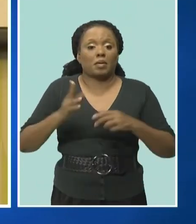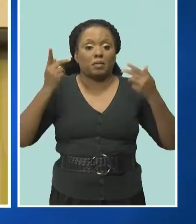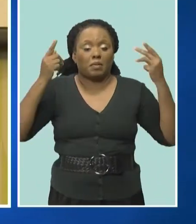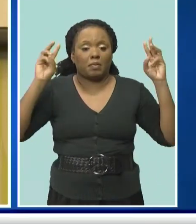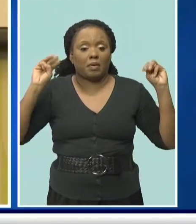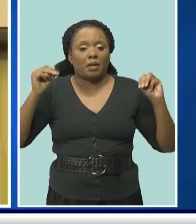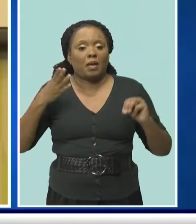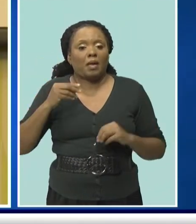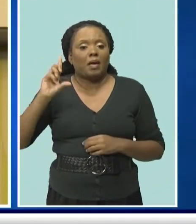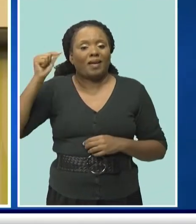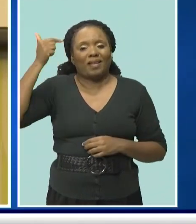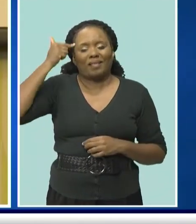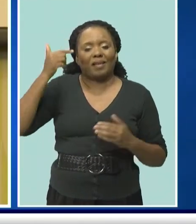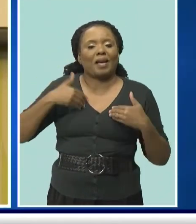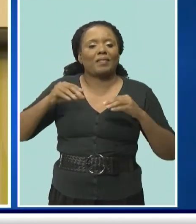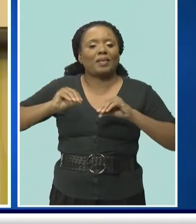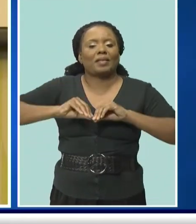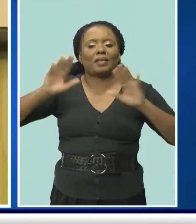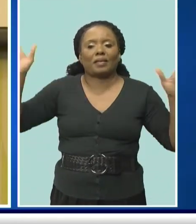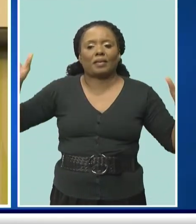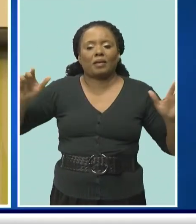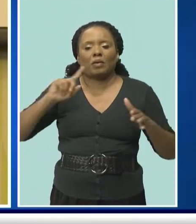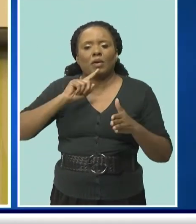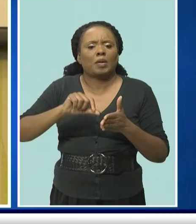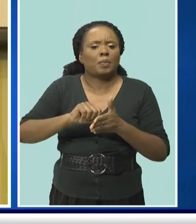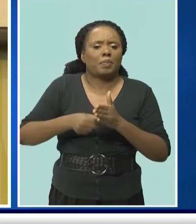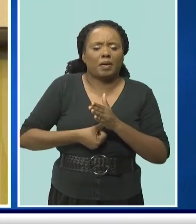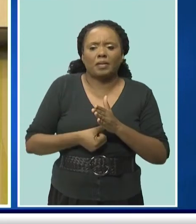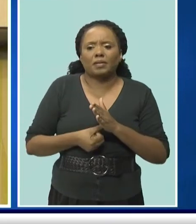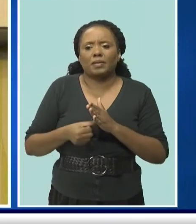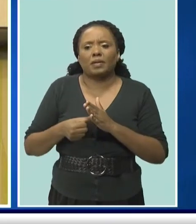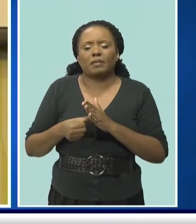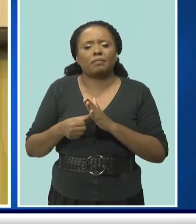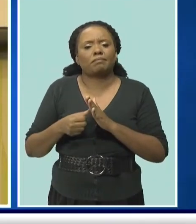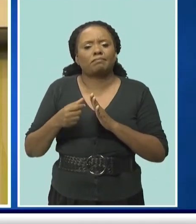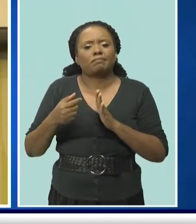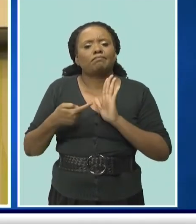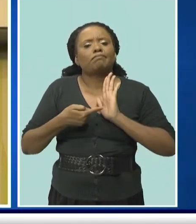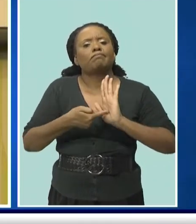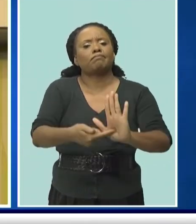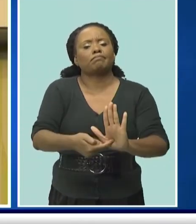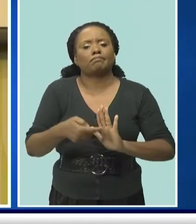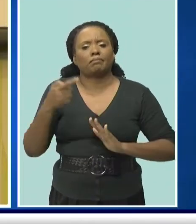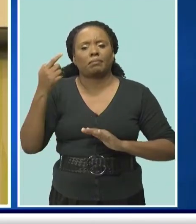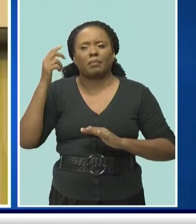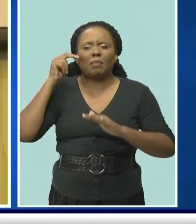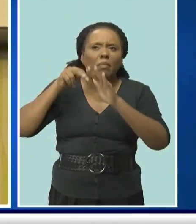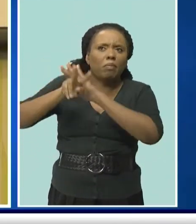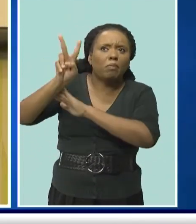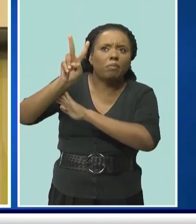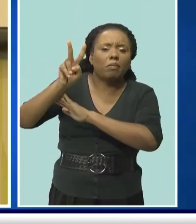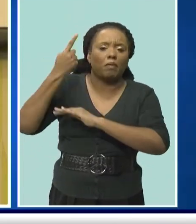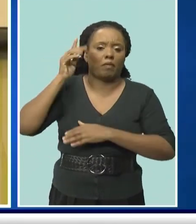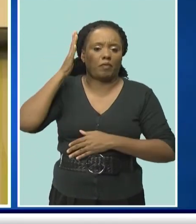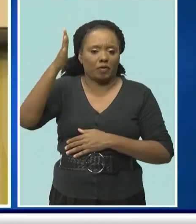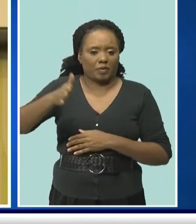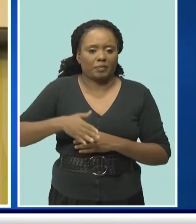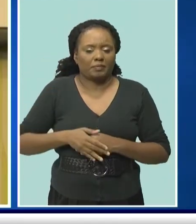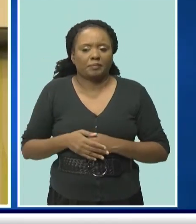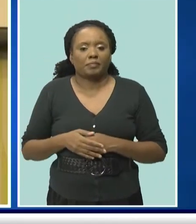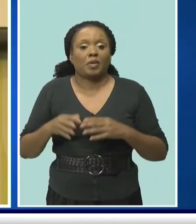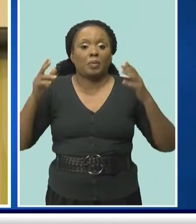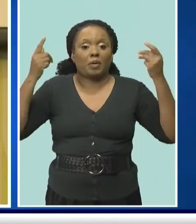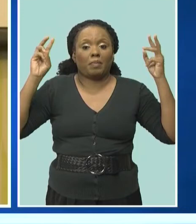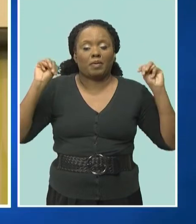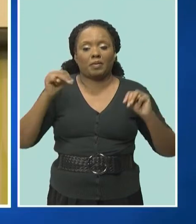clear and impressive vision for the future of this country. You have a Prime Minister in Barbados who is striding the world